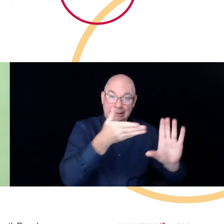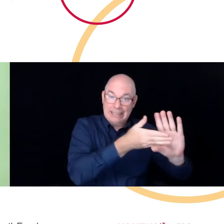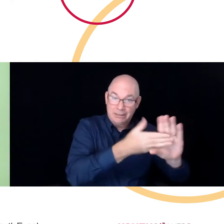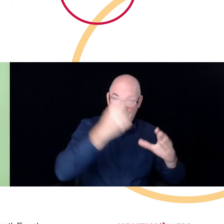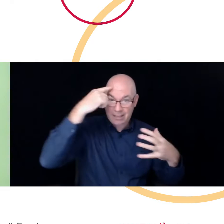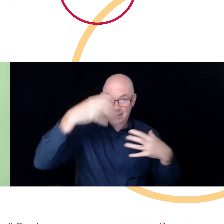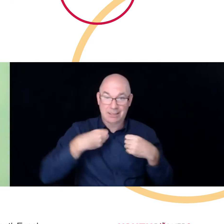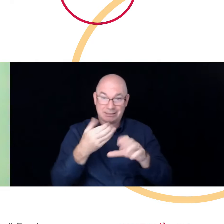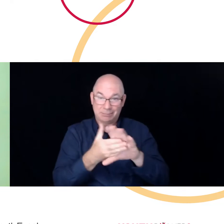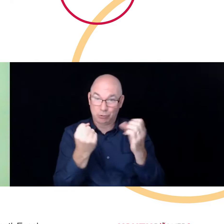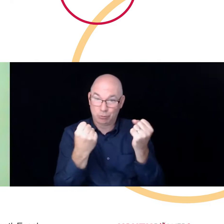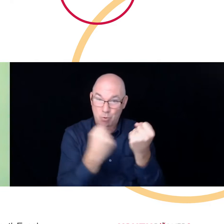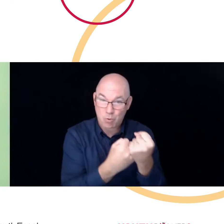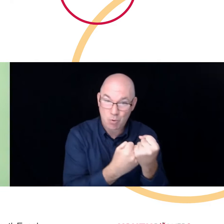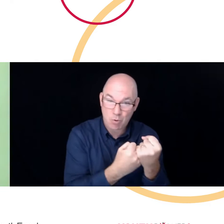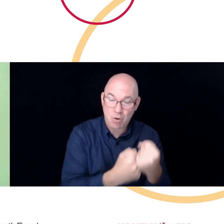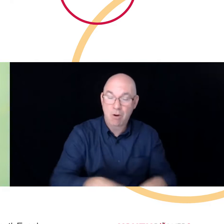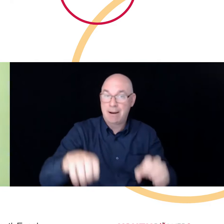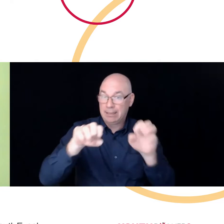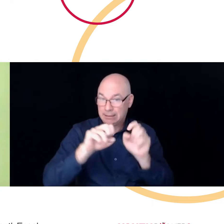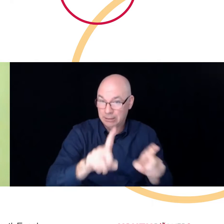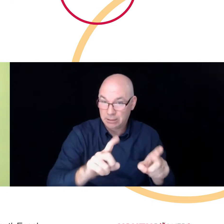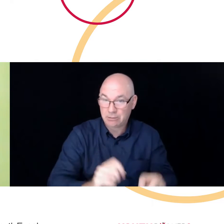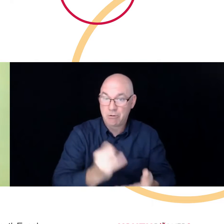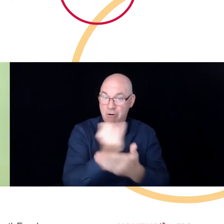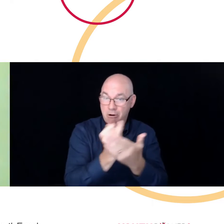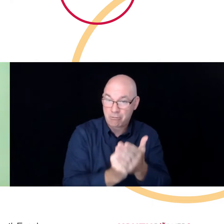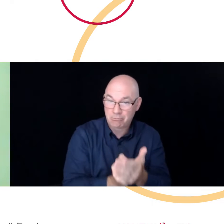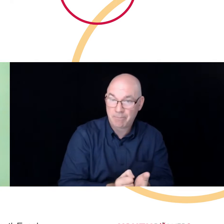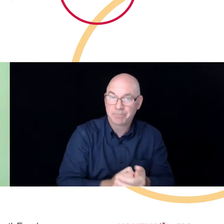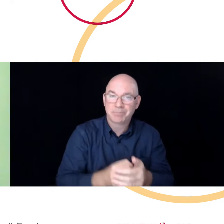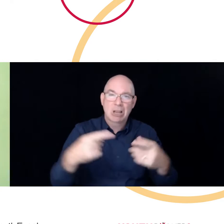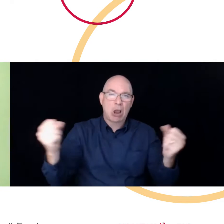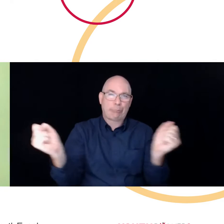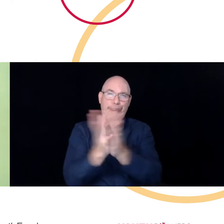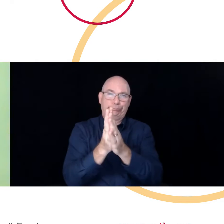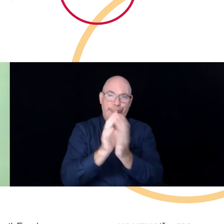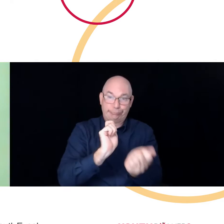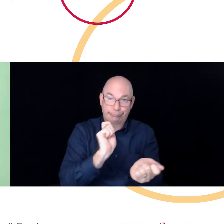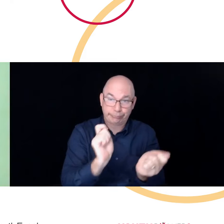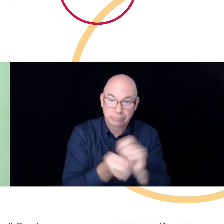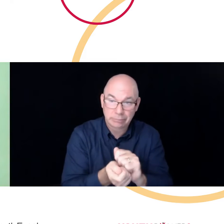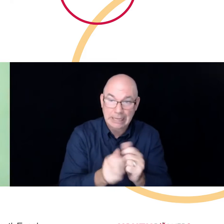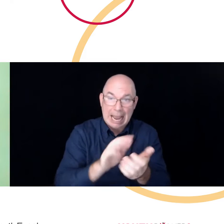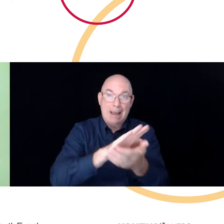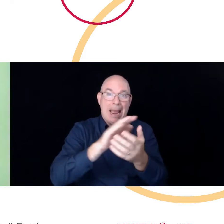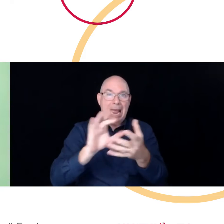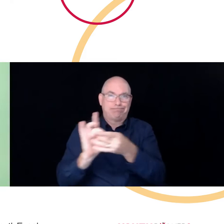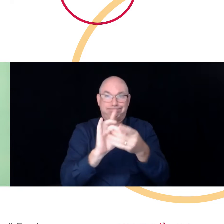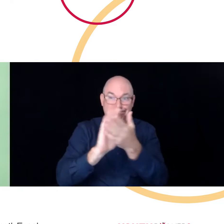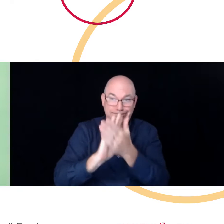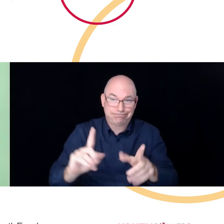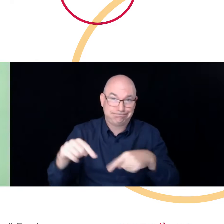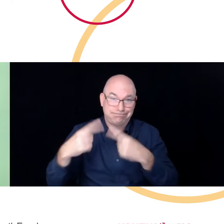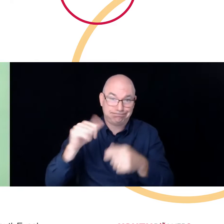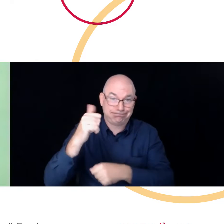health, psychosocial support, education, arts, conflict transformation, and peace building for over a decade. Ufra's work